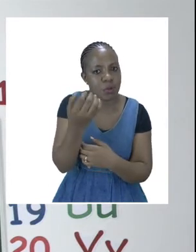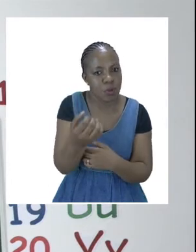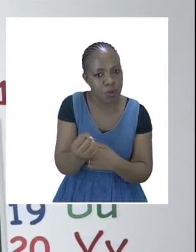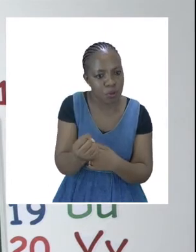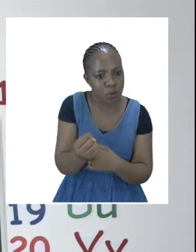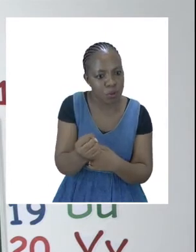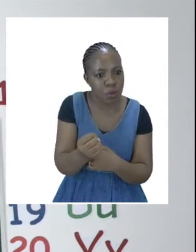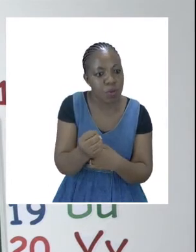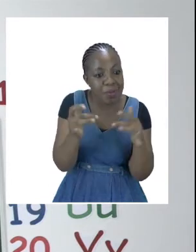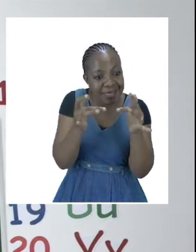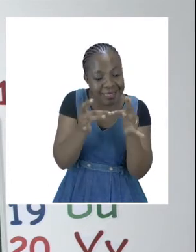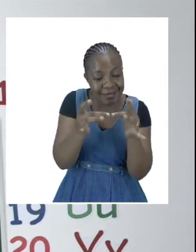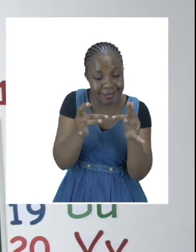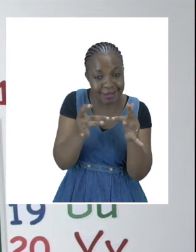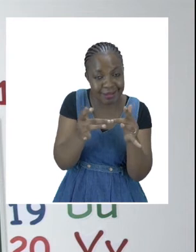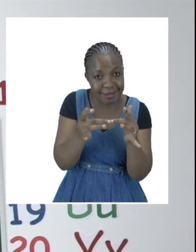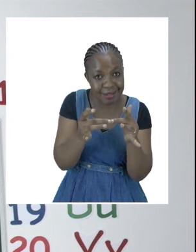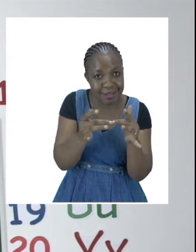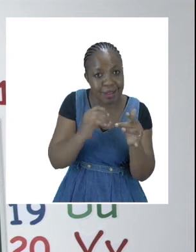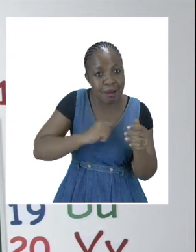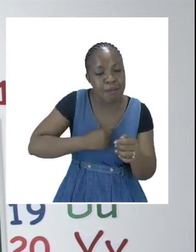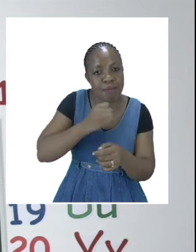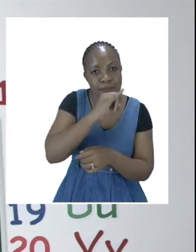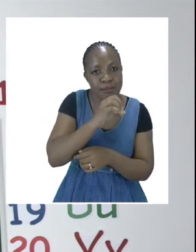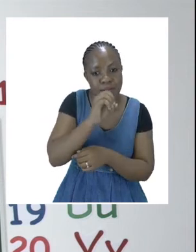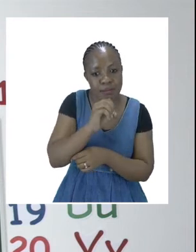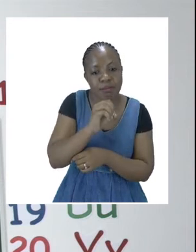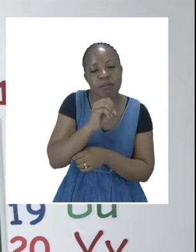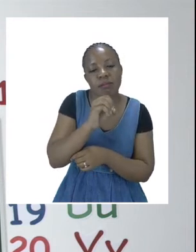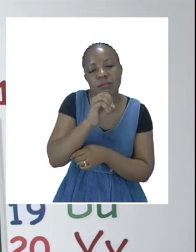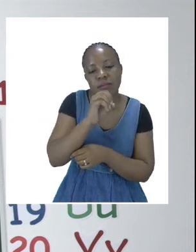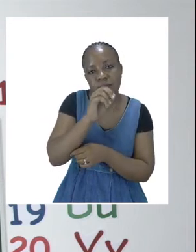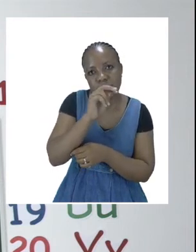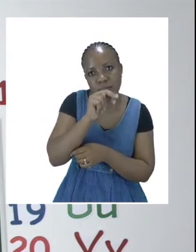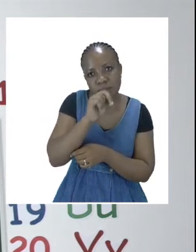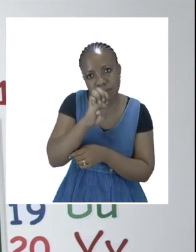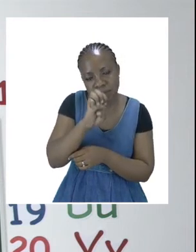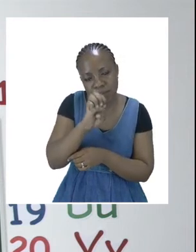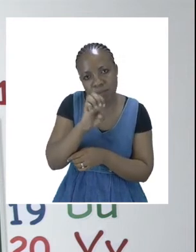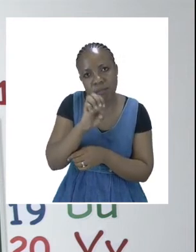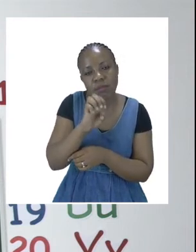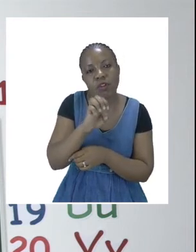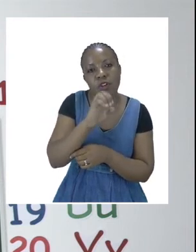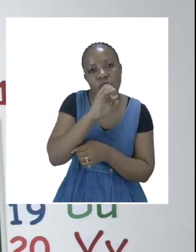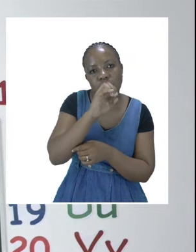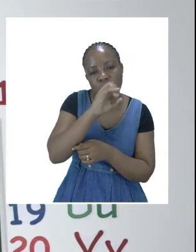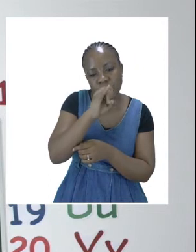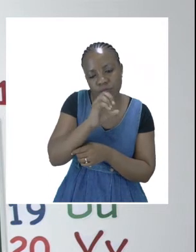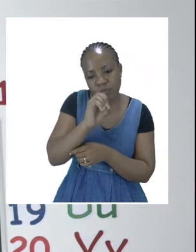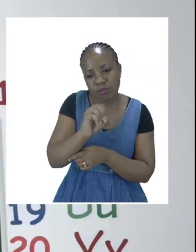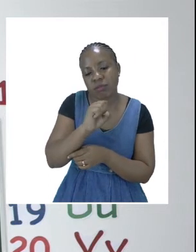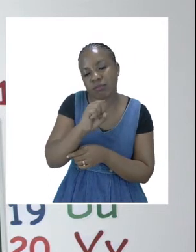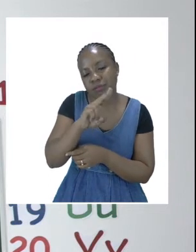our online platforms, MyZone and Zoshi Facebook pages, and in addition,